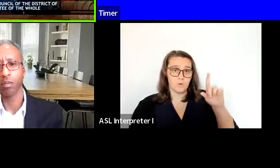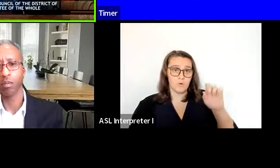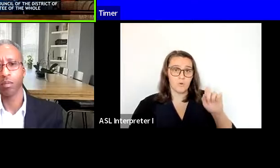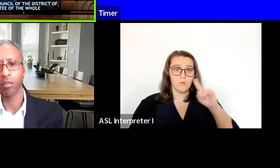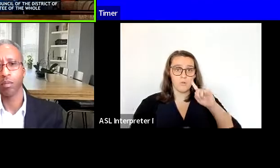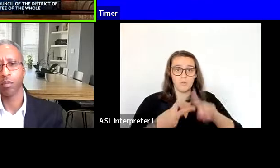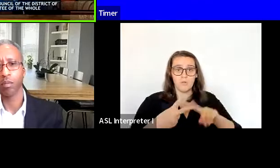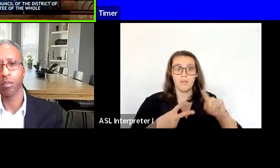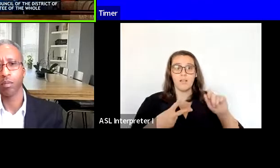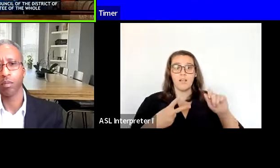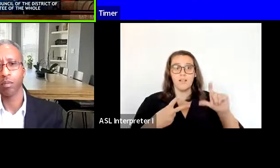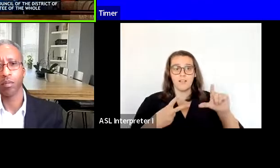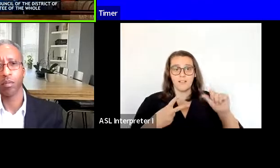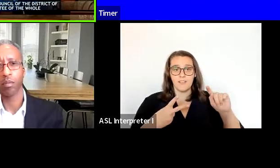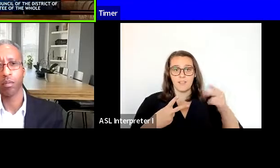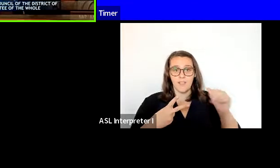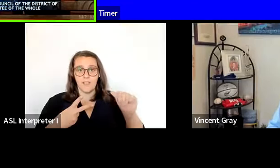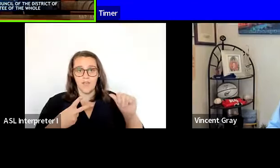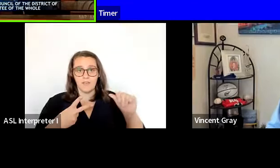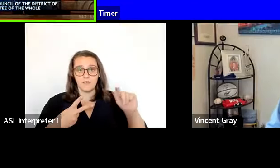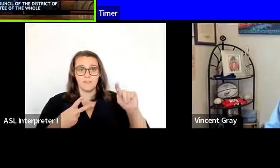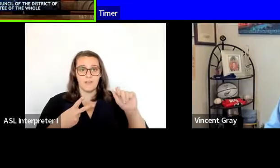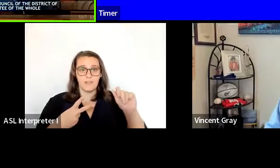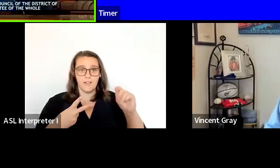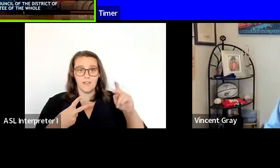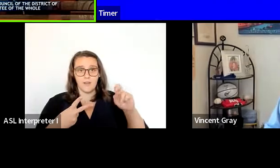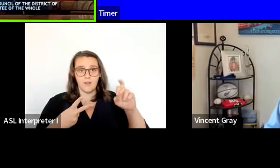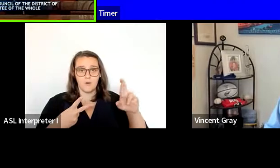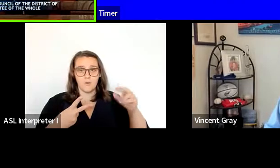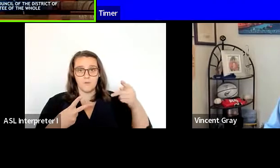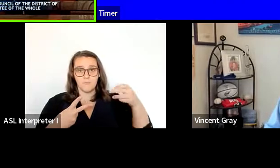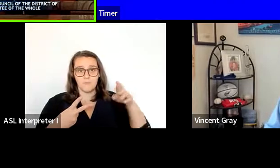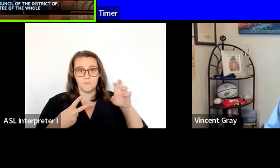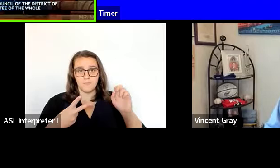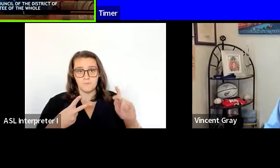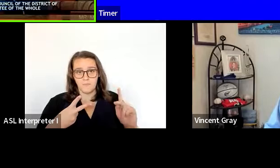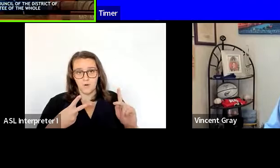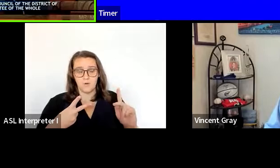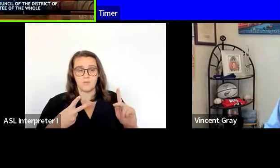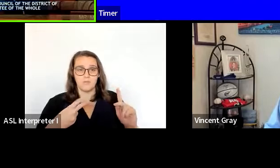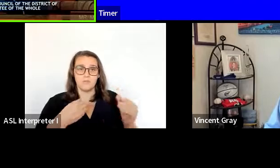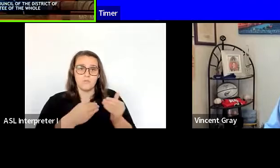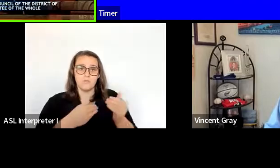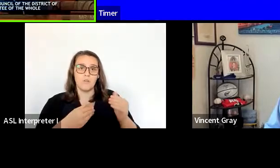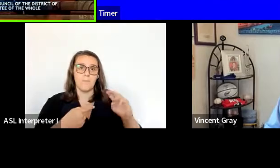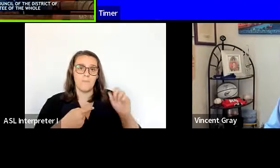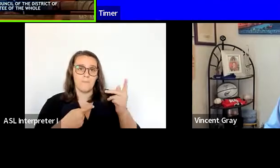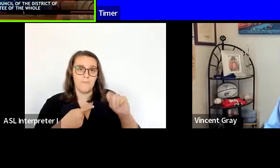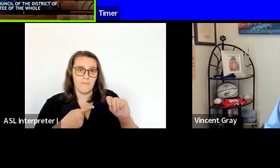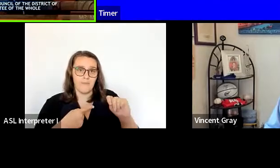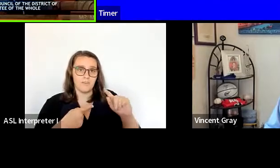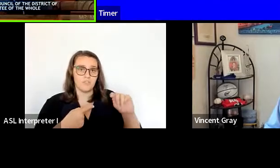Park, which is located between Harry Thomas Way and the Metropolitan Branch Trail.